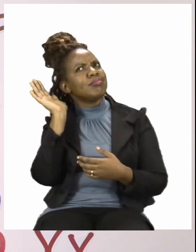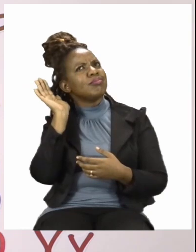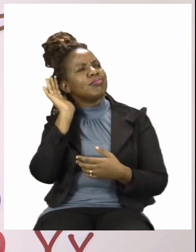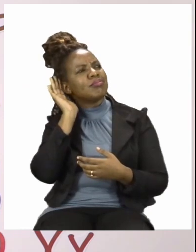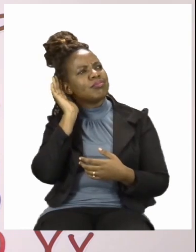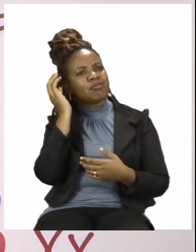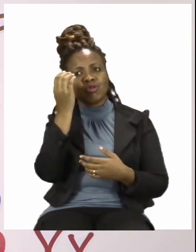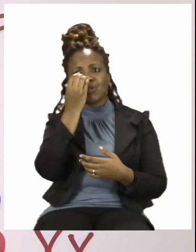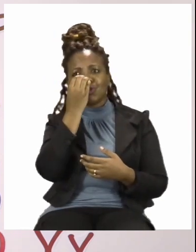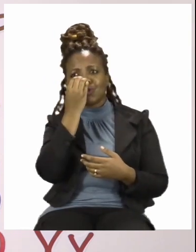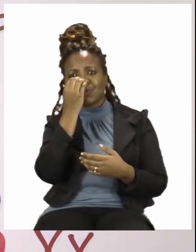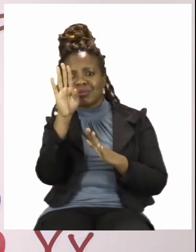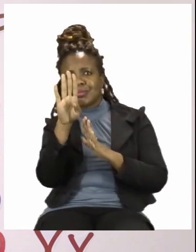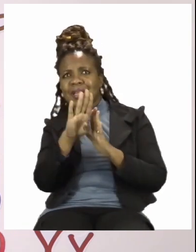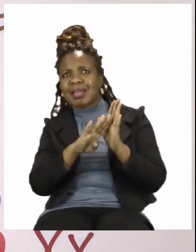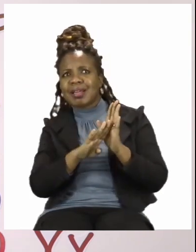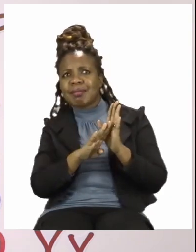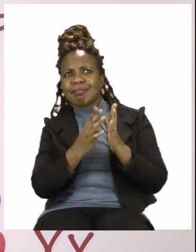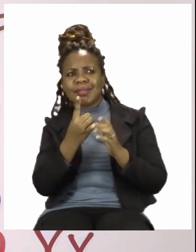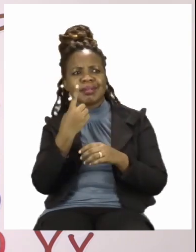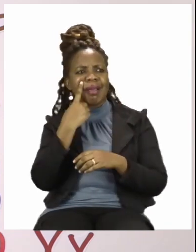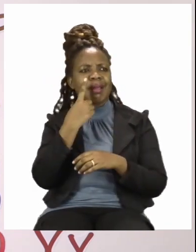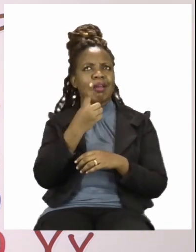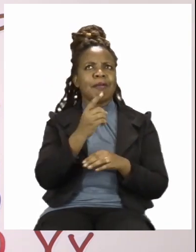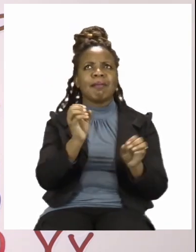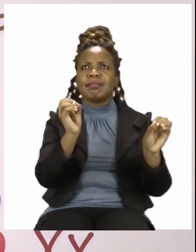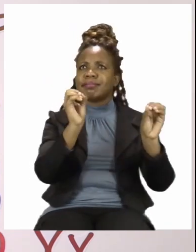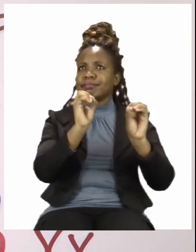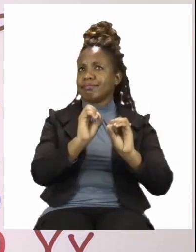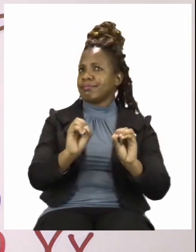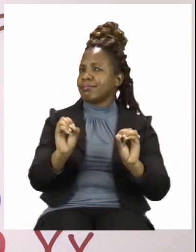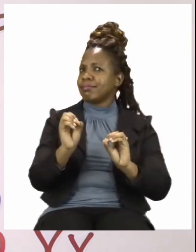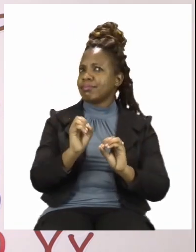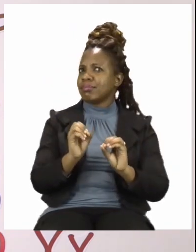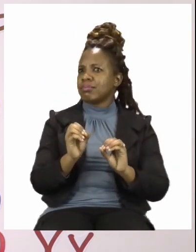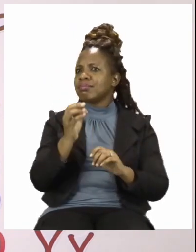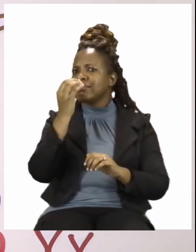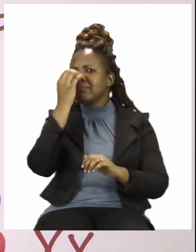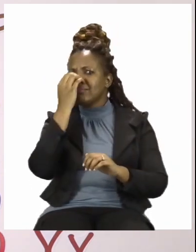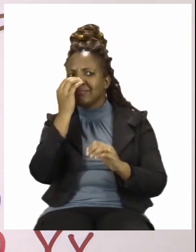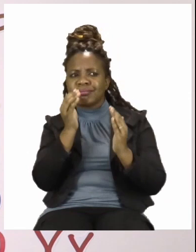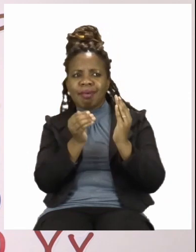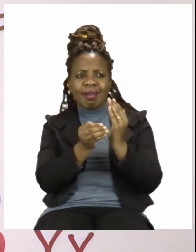him. Zoshi, are you hiding from me again?